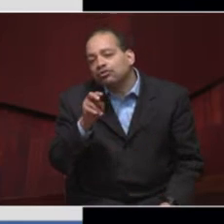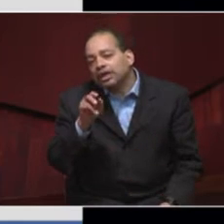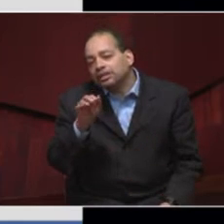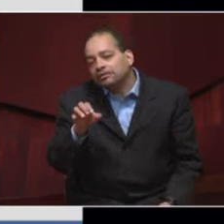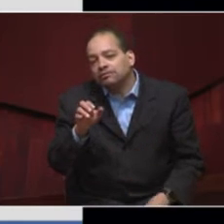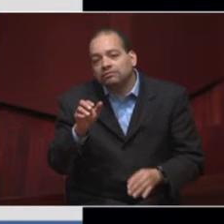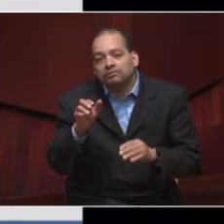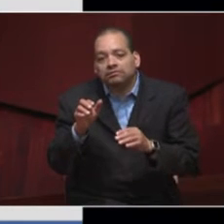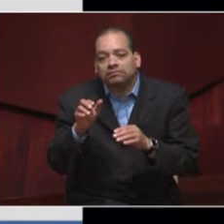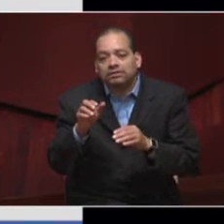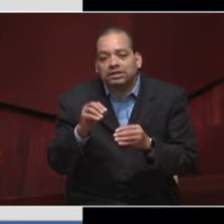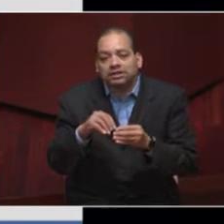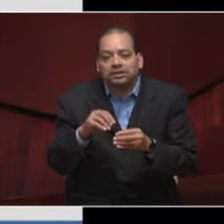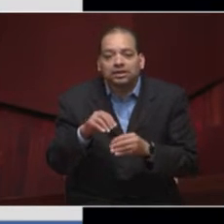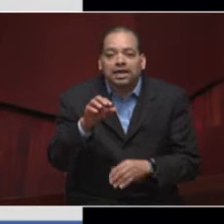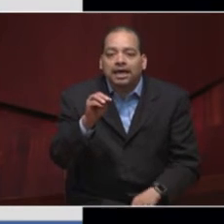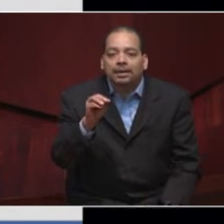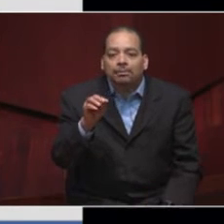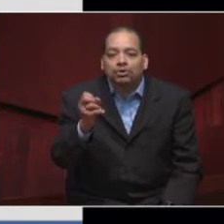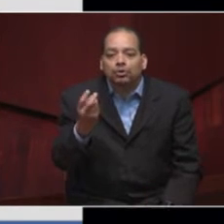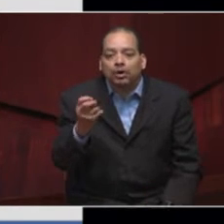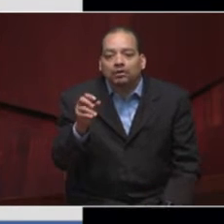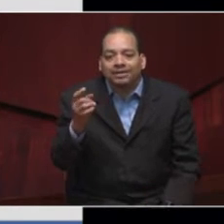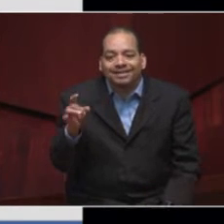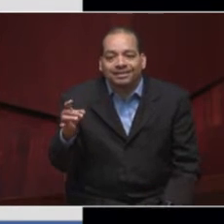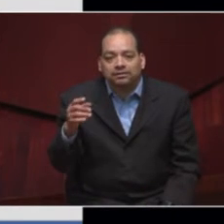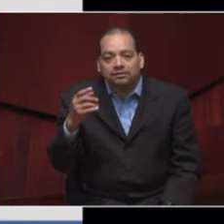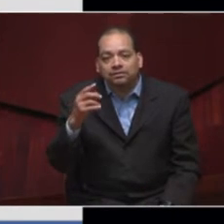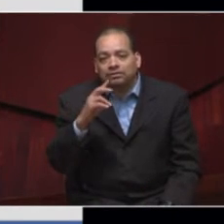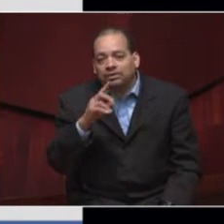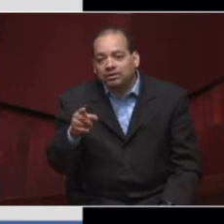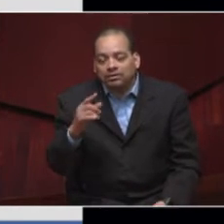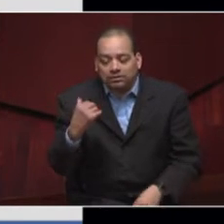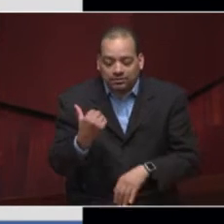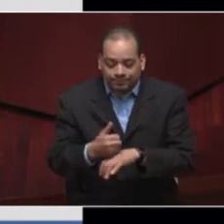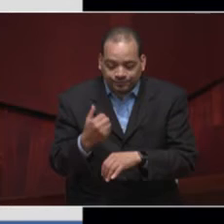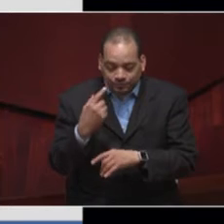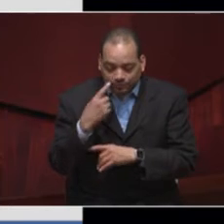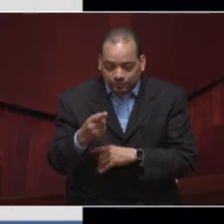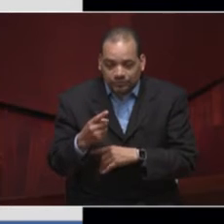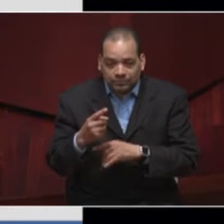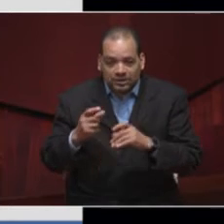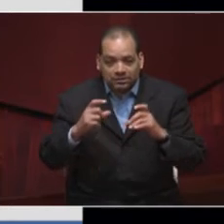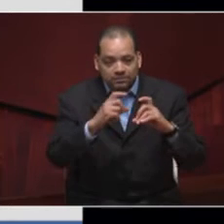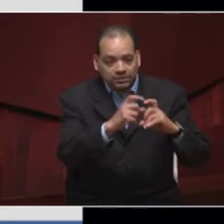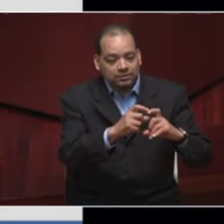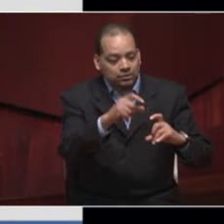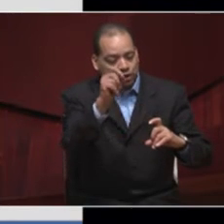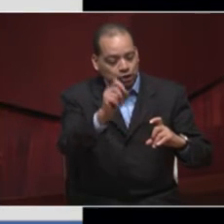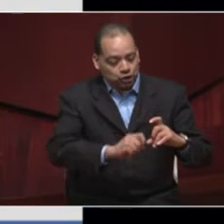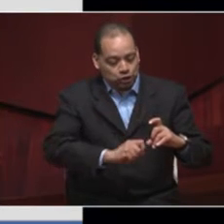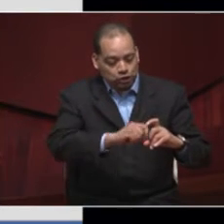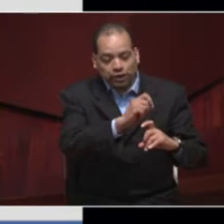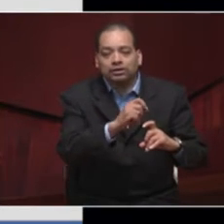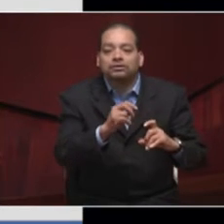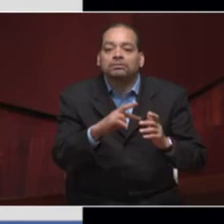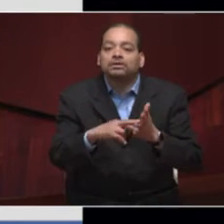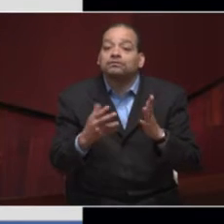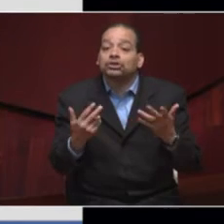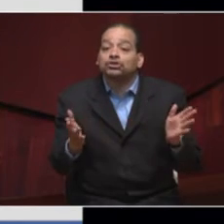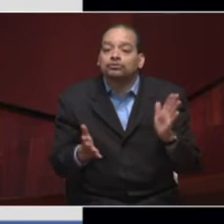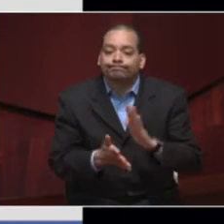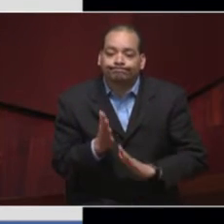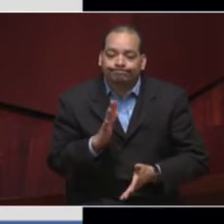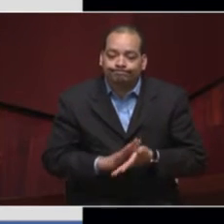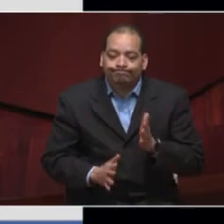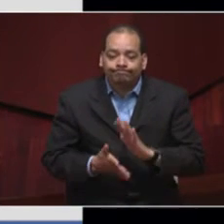we established this occupation series, so we could put a big checkbox next to that one. So very happy to